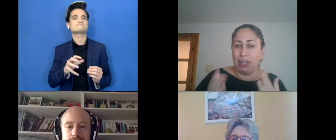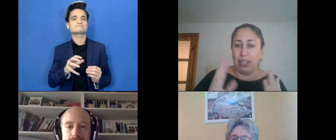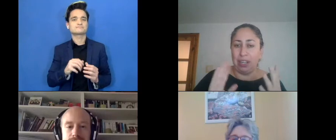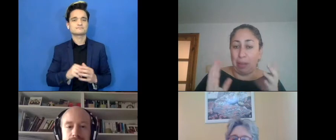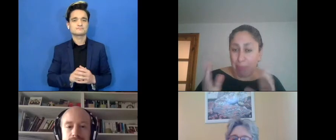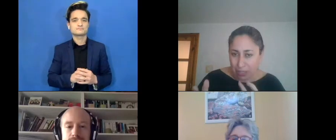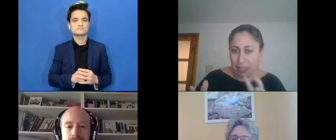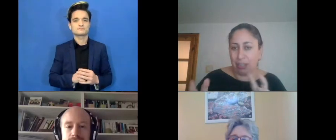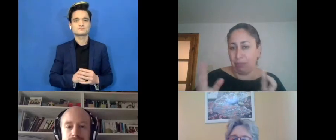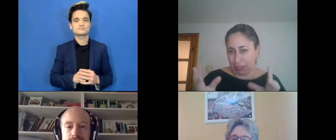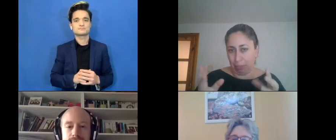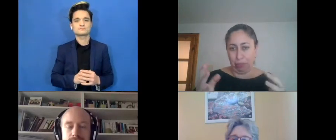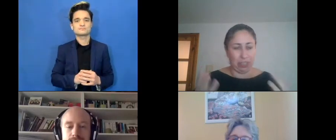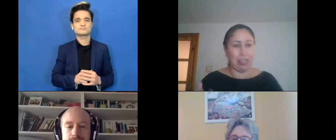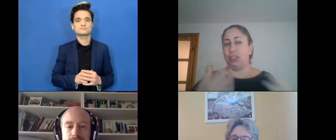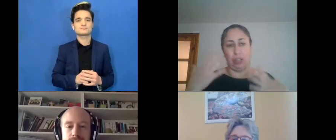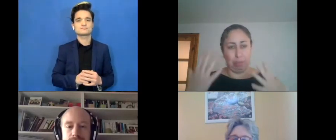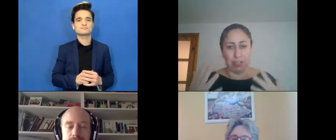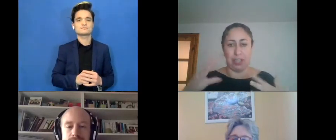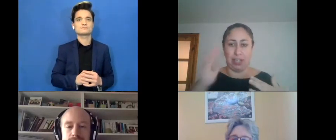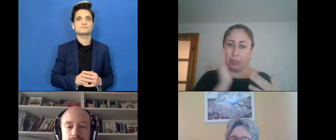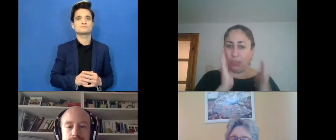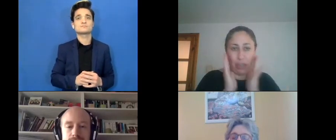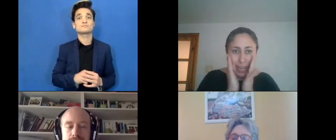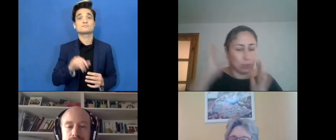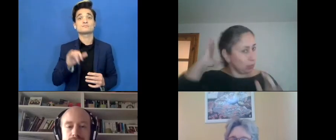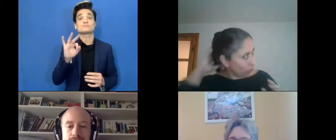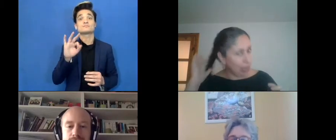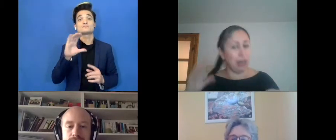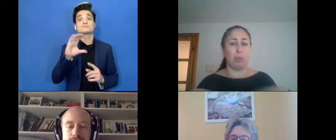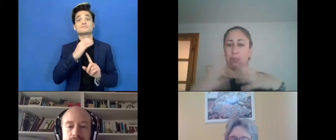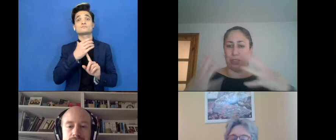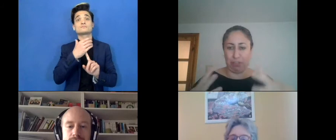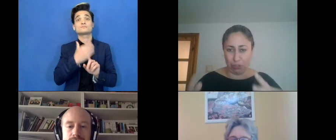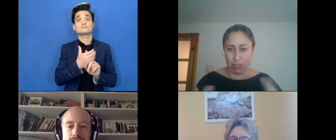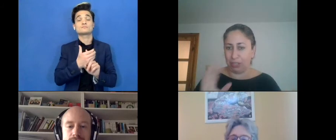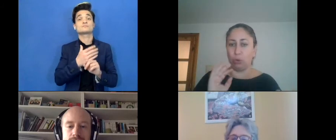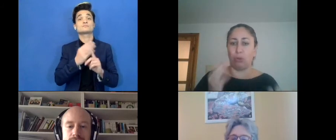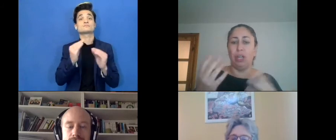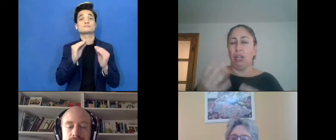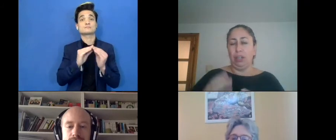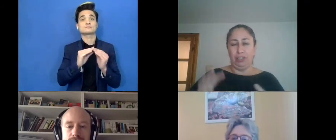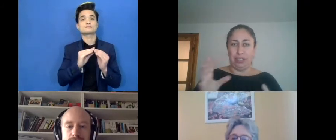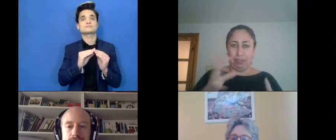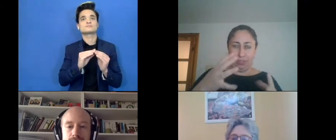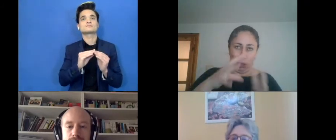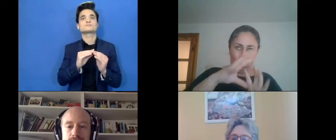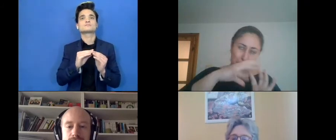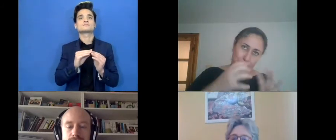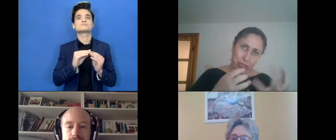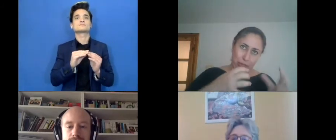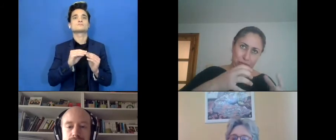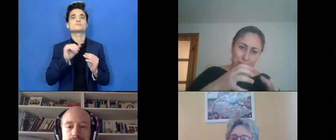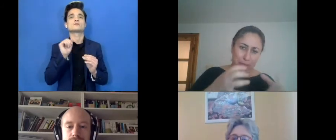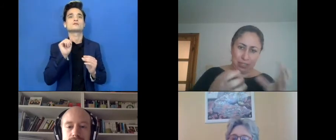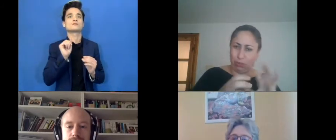doing a masking, for example, of a kiss, you can mask a kiss with your hands, with your hair, with whatever you need, or the whole